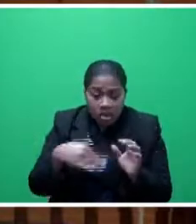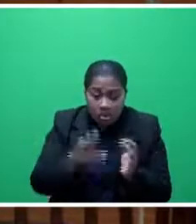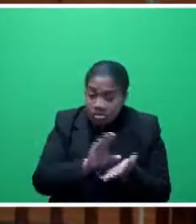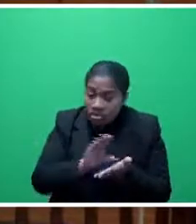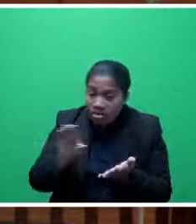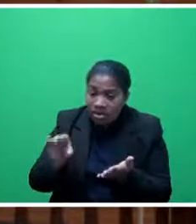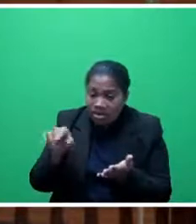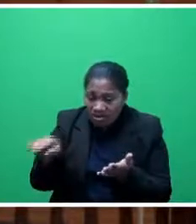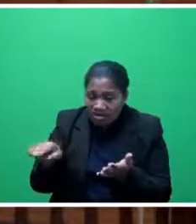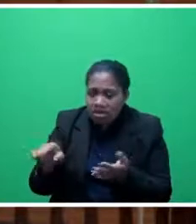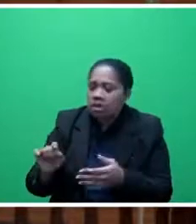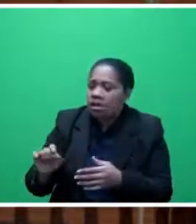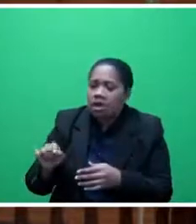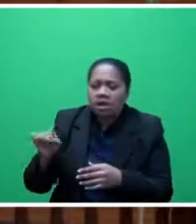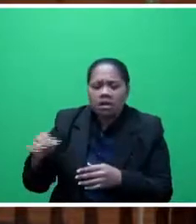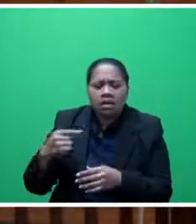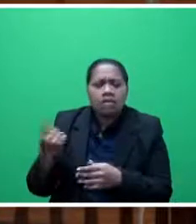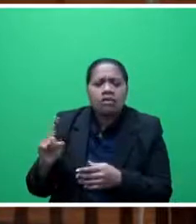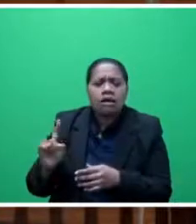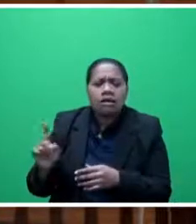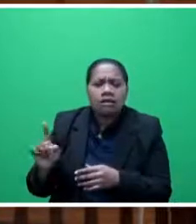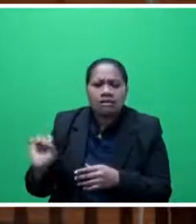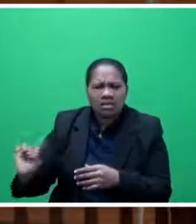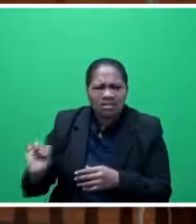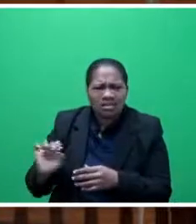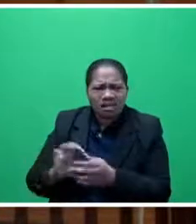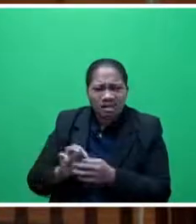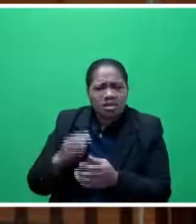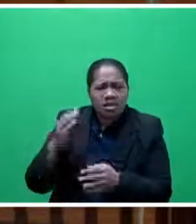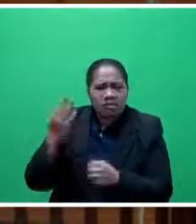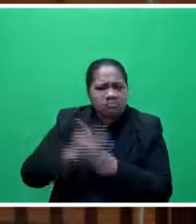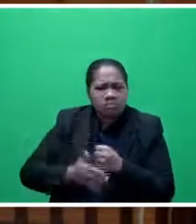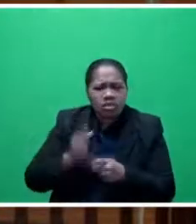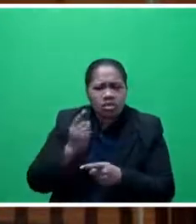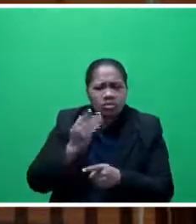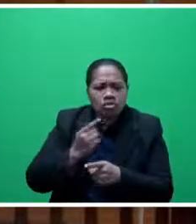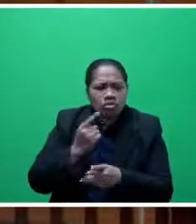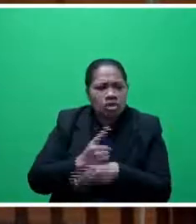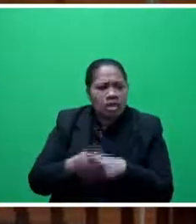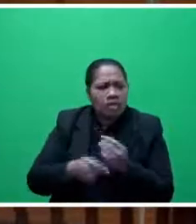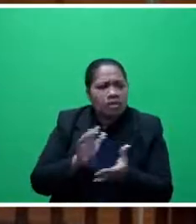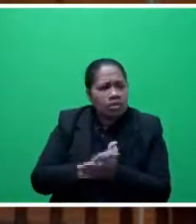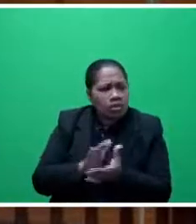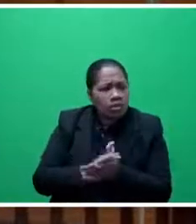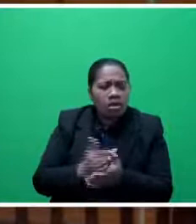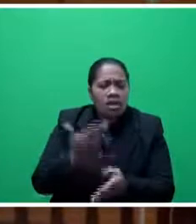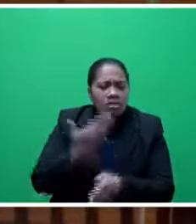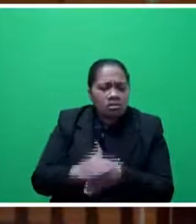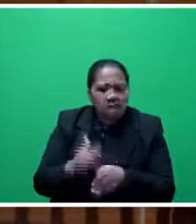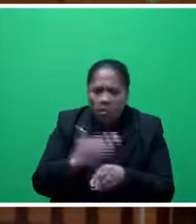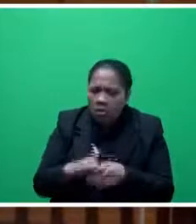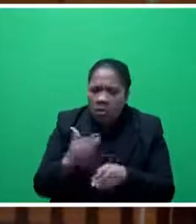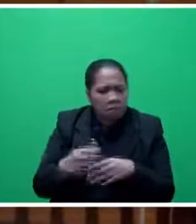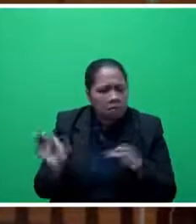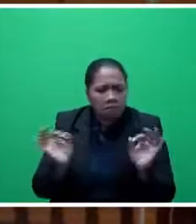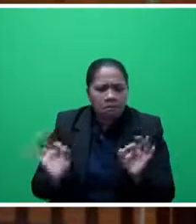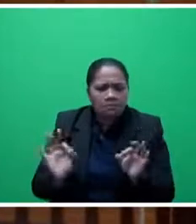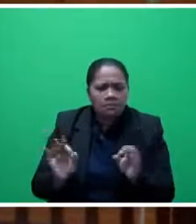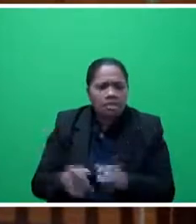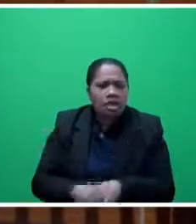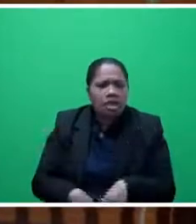continuous. He did not talk about Dalo. He did not talk about Yangon. He did not talk about